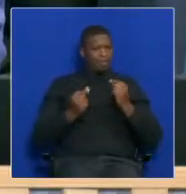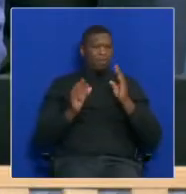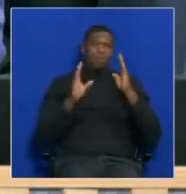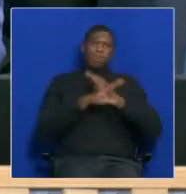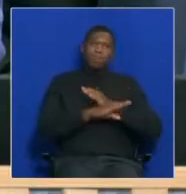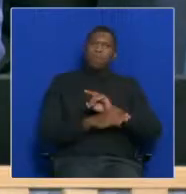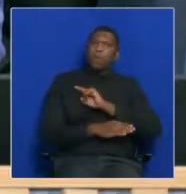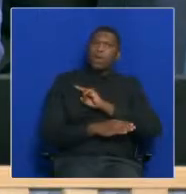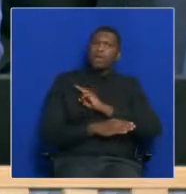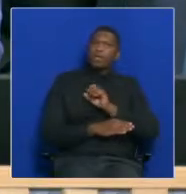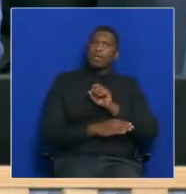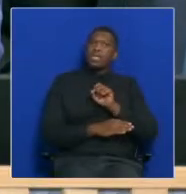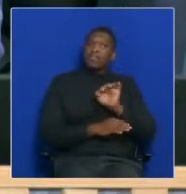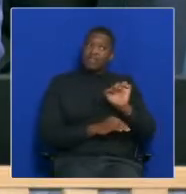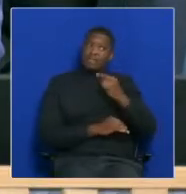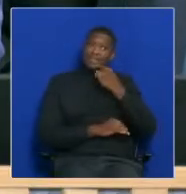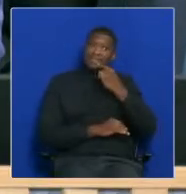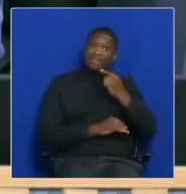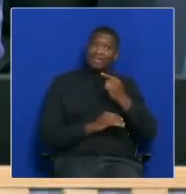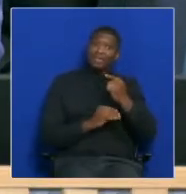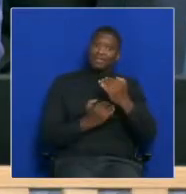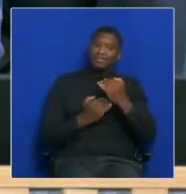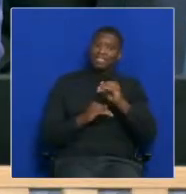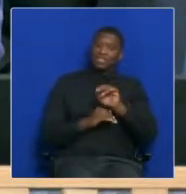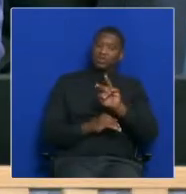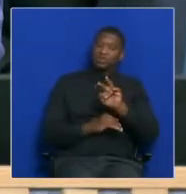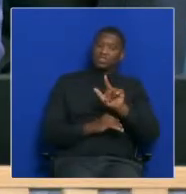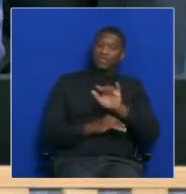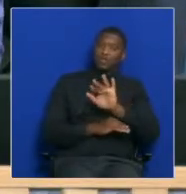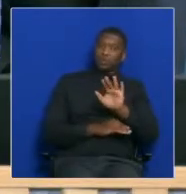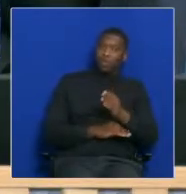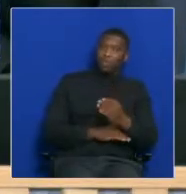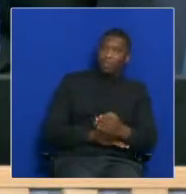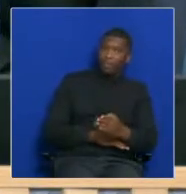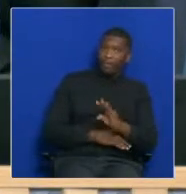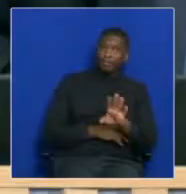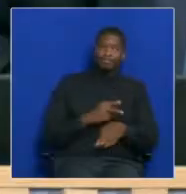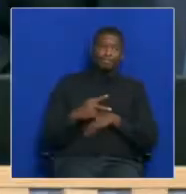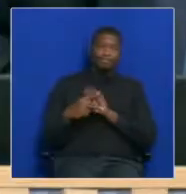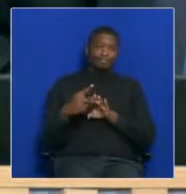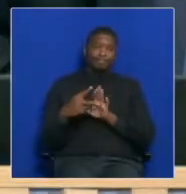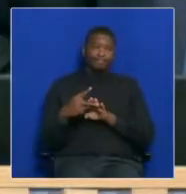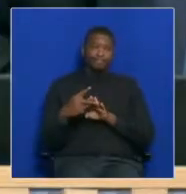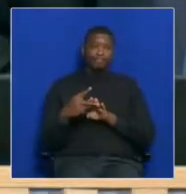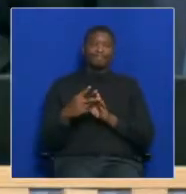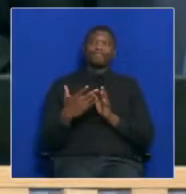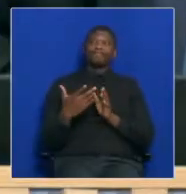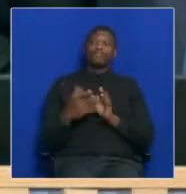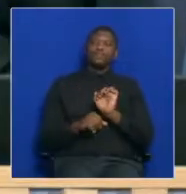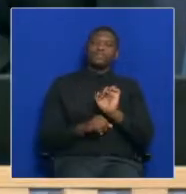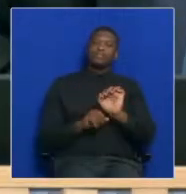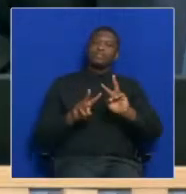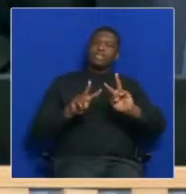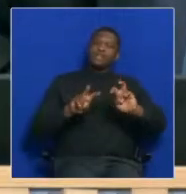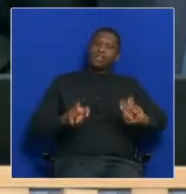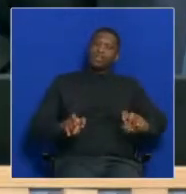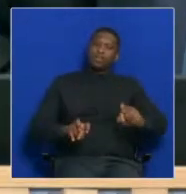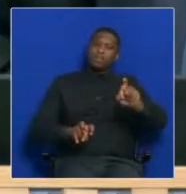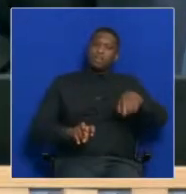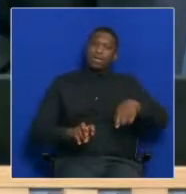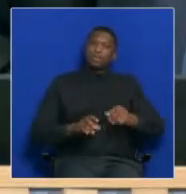27 is not there, it has not been provided. And secondly, these investigations were supposed to be led